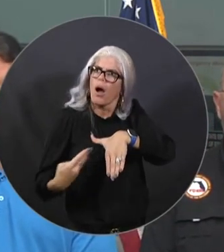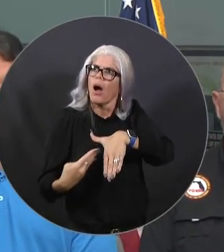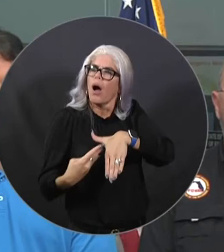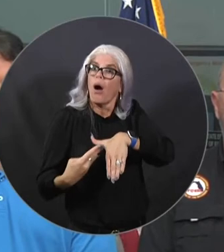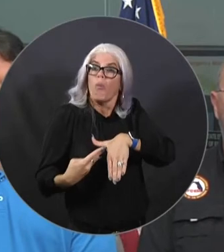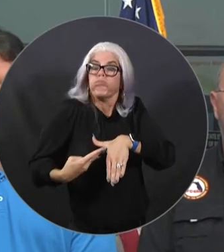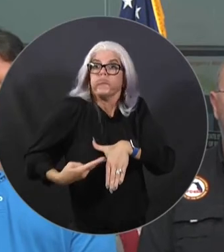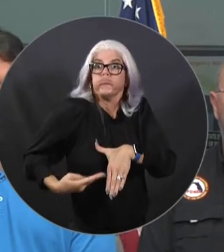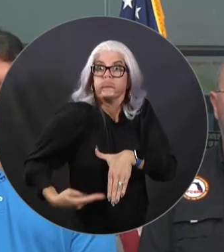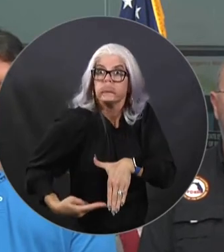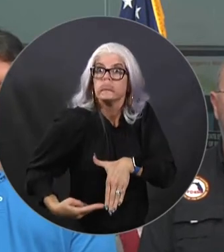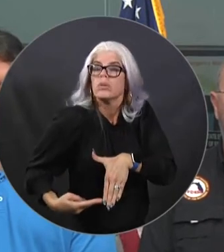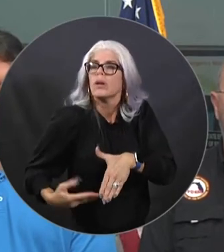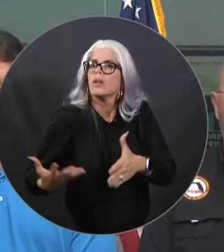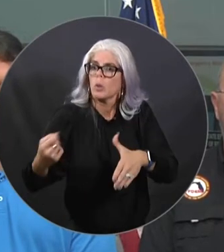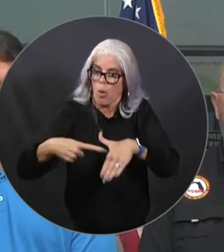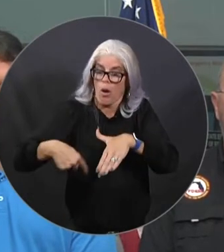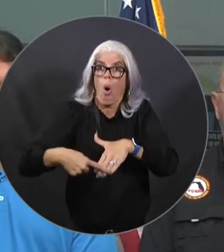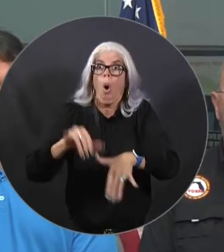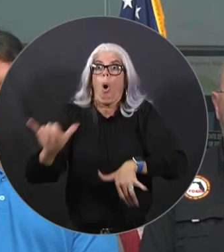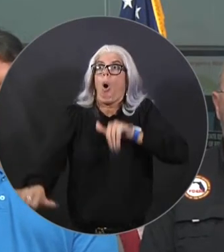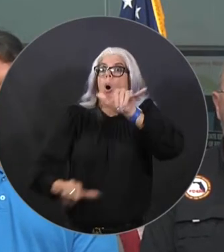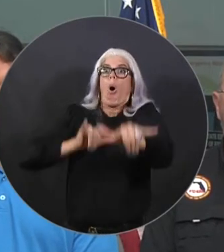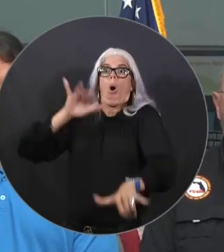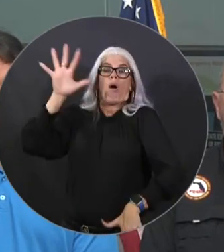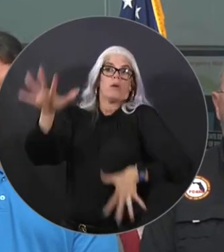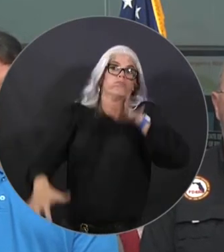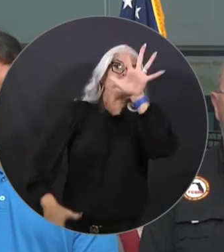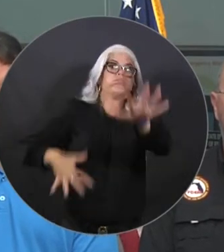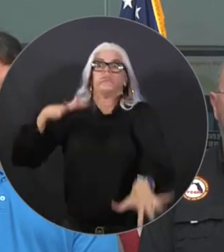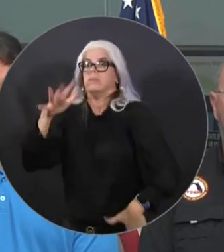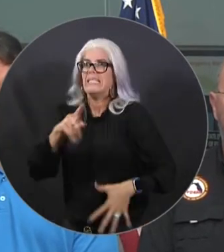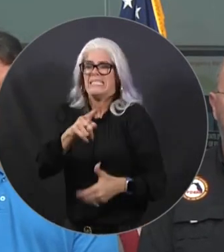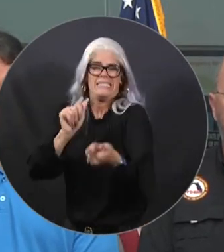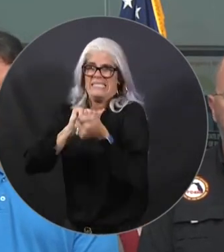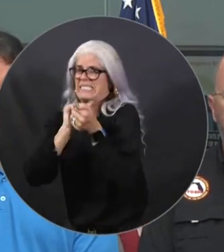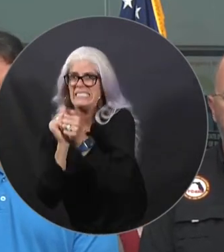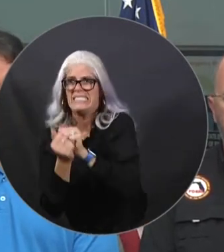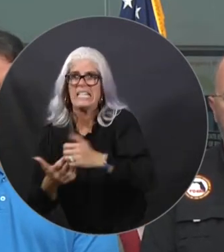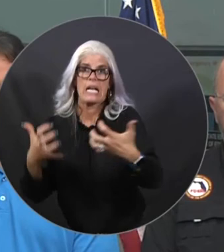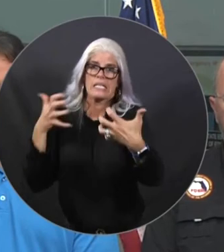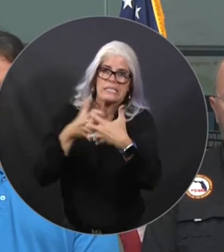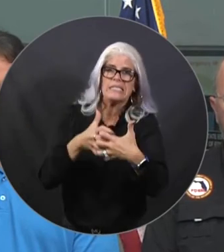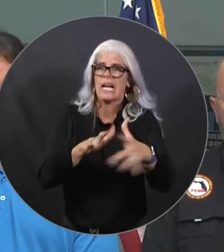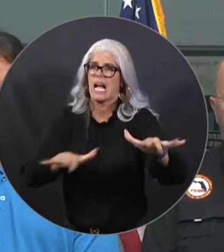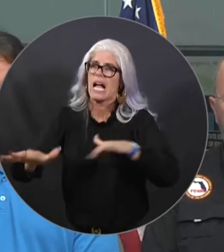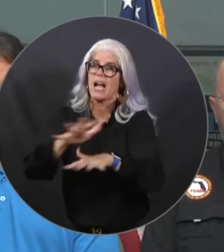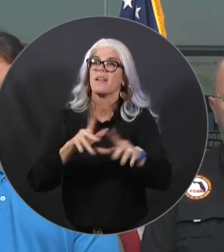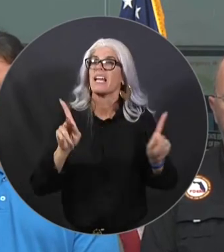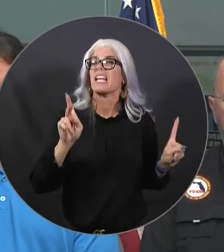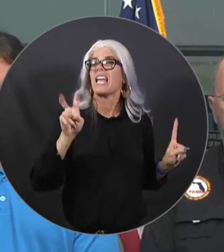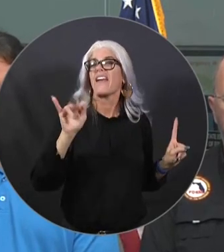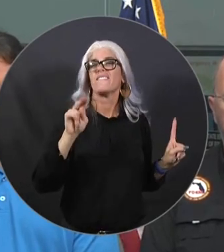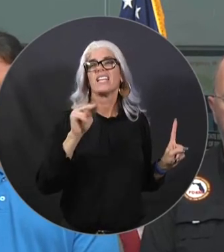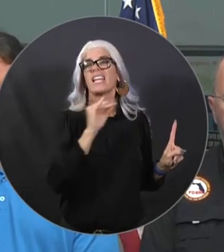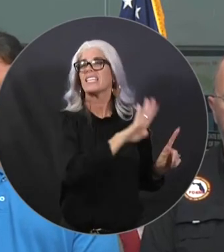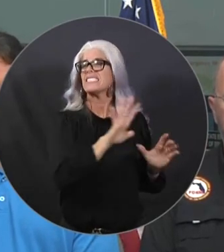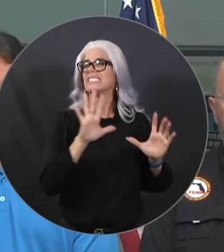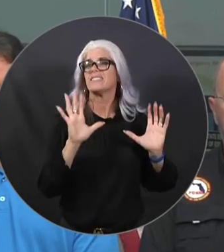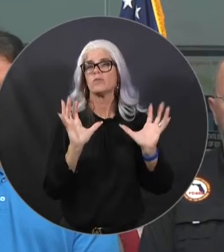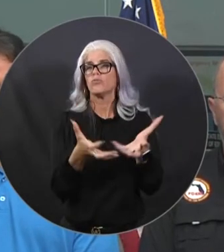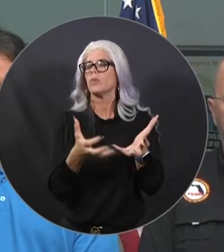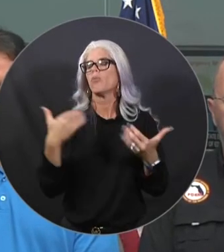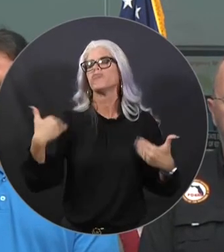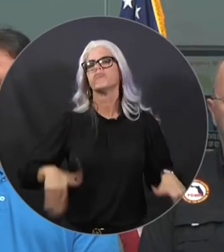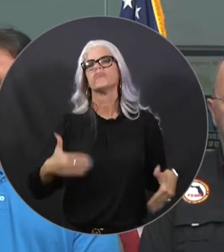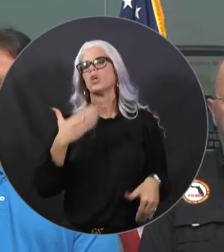they put their plans in action. So it's been really good. And obviously, Kevin and his team have done a great job. I mean, having so many things pre-positioned, but